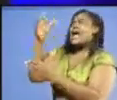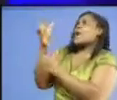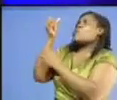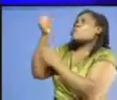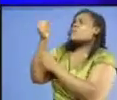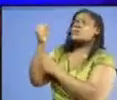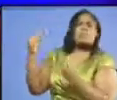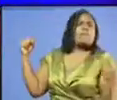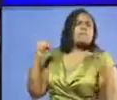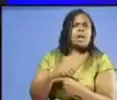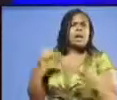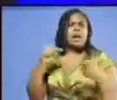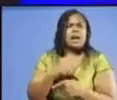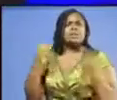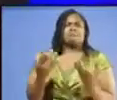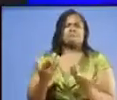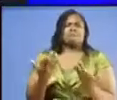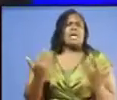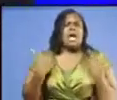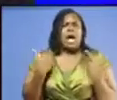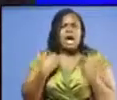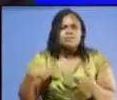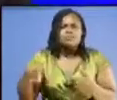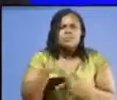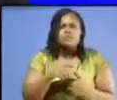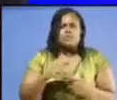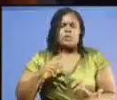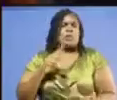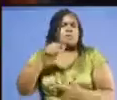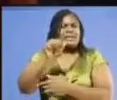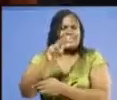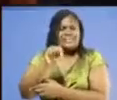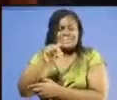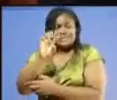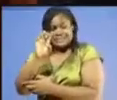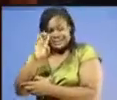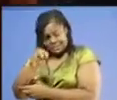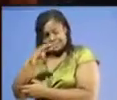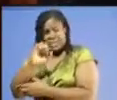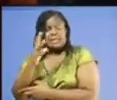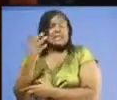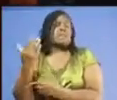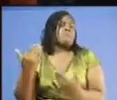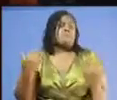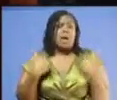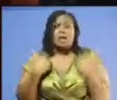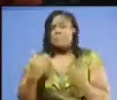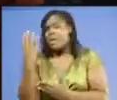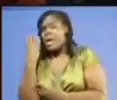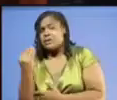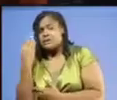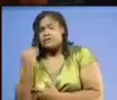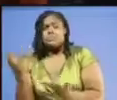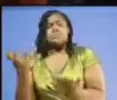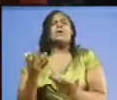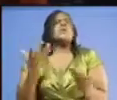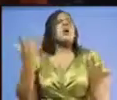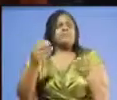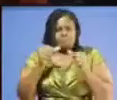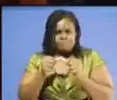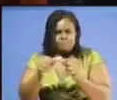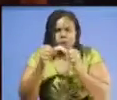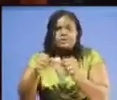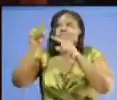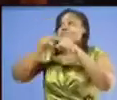When pain has caused you, when pandemic problems cause you, I say you used to be faithful.